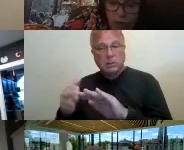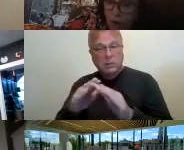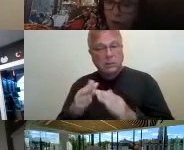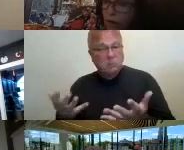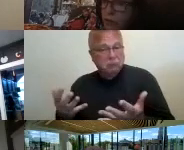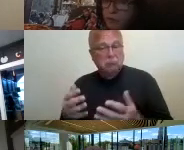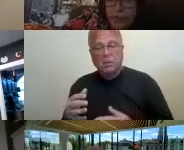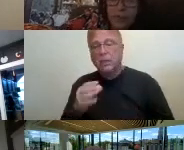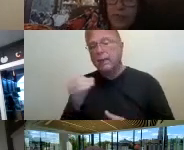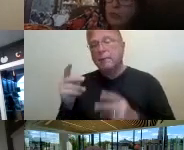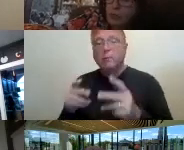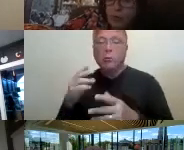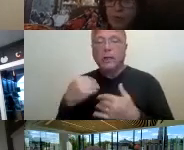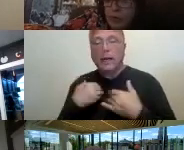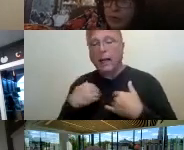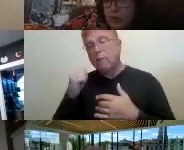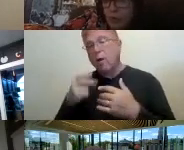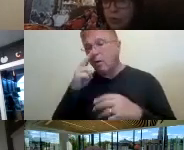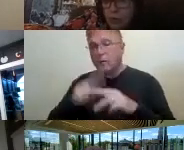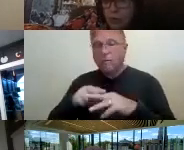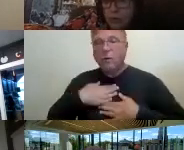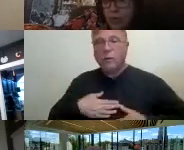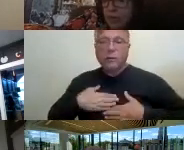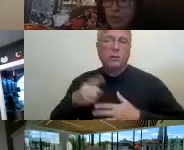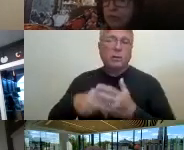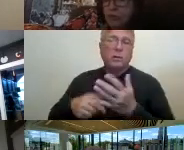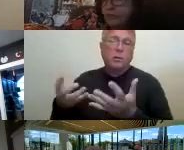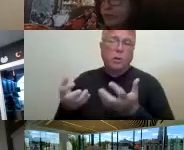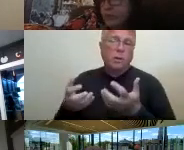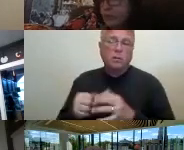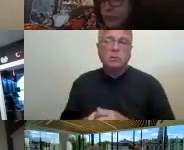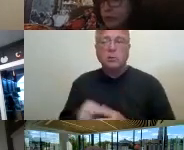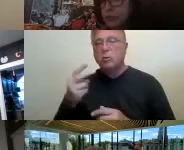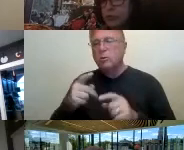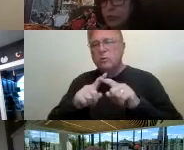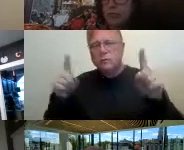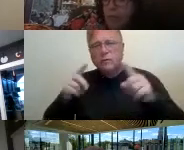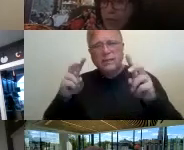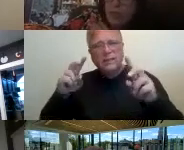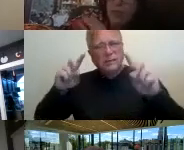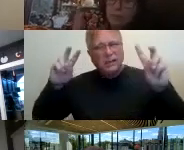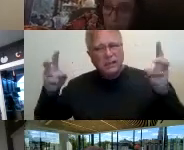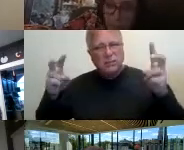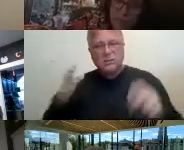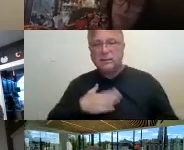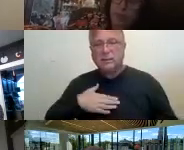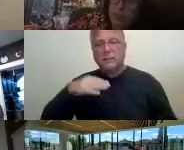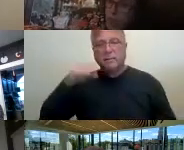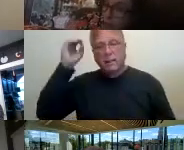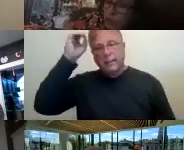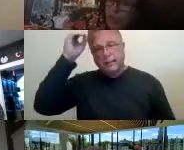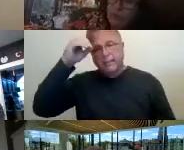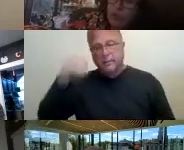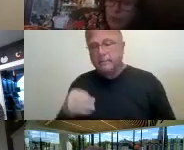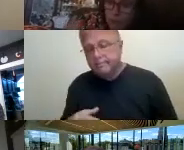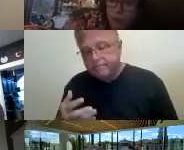have all of the recreation they want. I mean, those are two very different issues in my estimation. I know